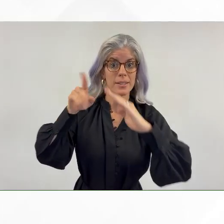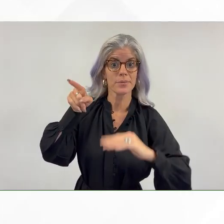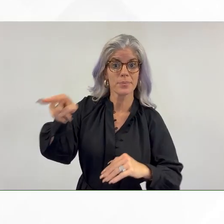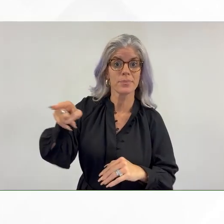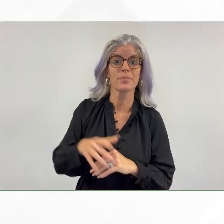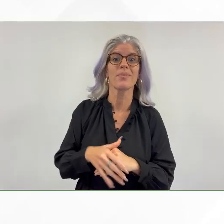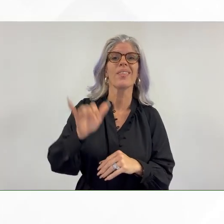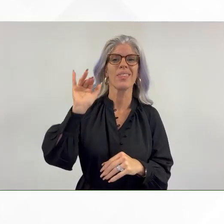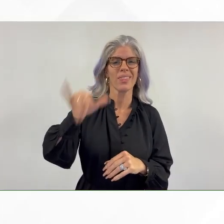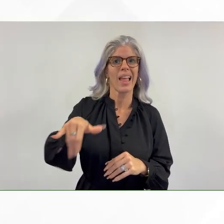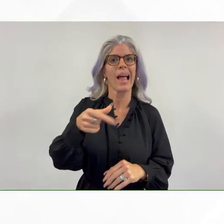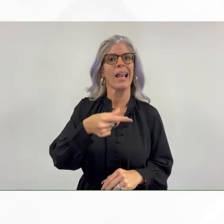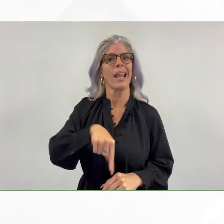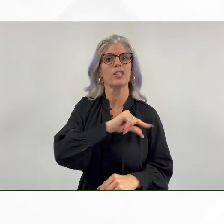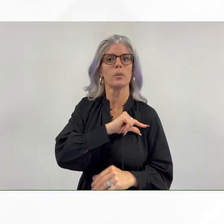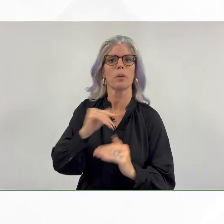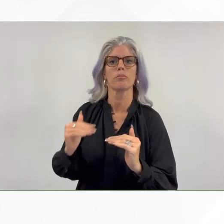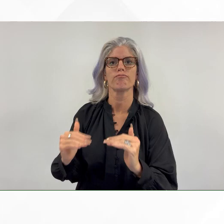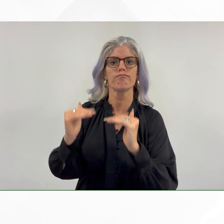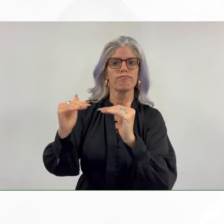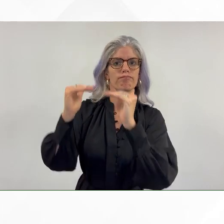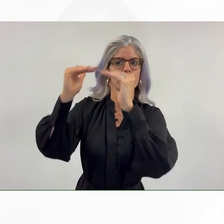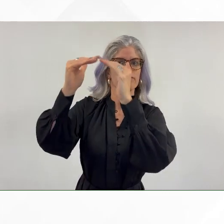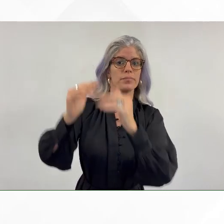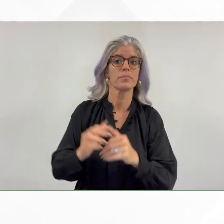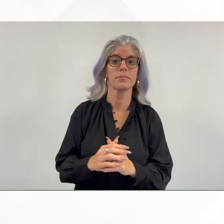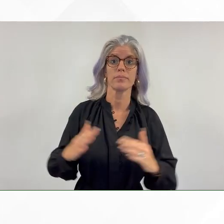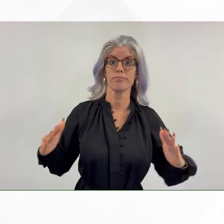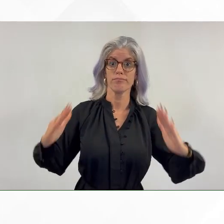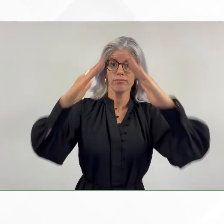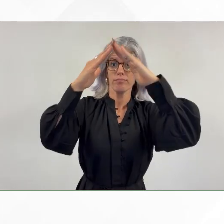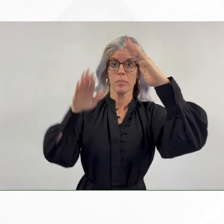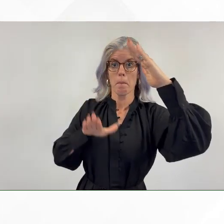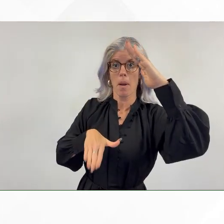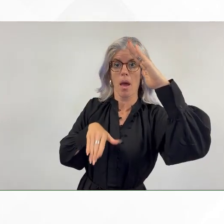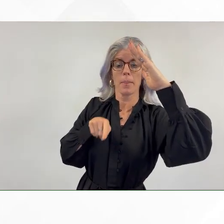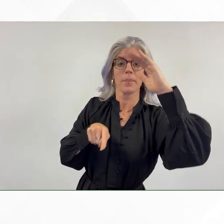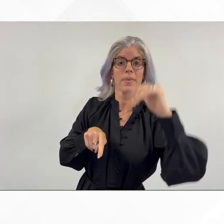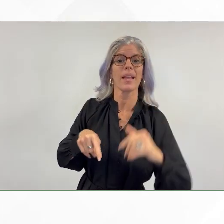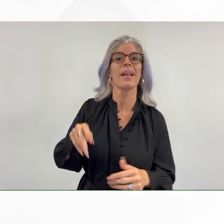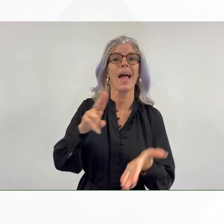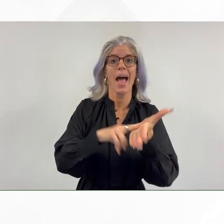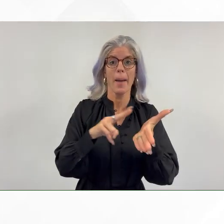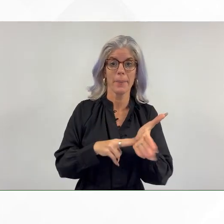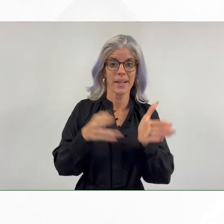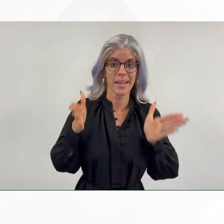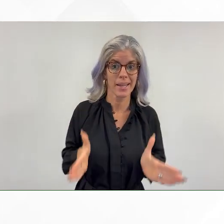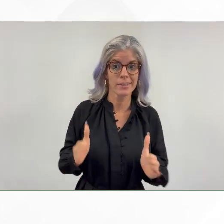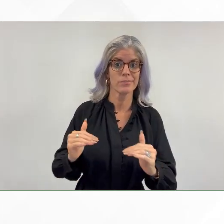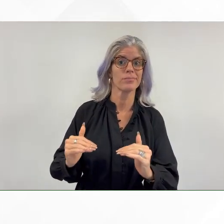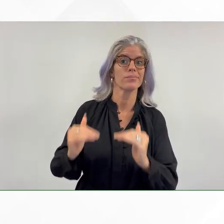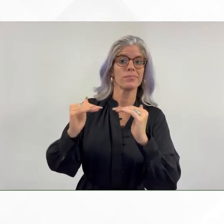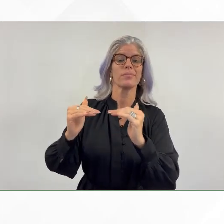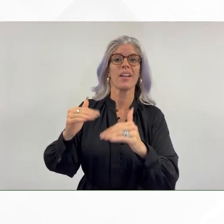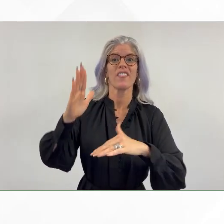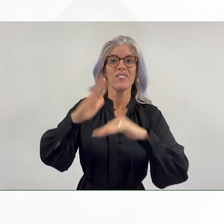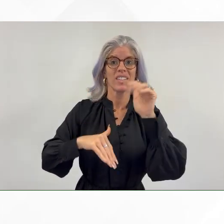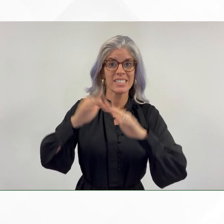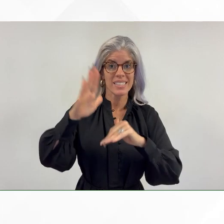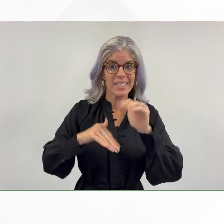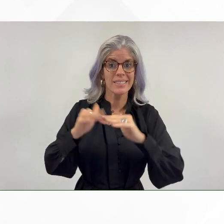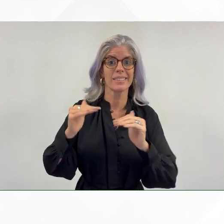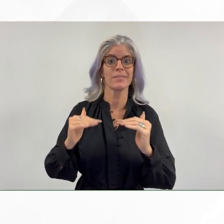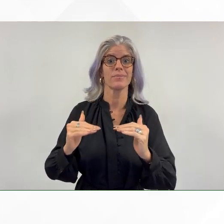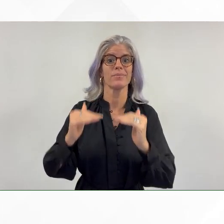This is the eligibility pyramid: applicant, facility, work, and cost. Please note, you must